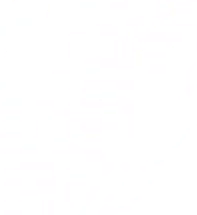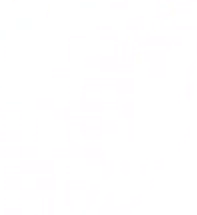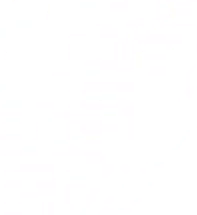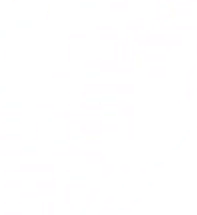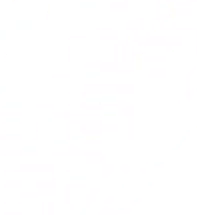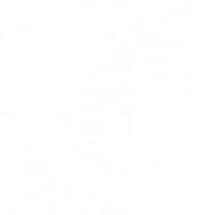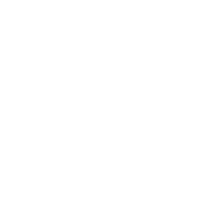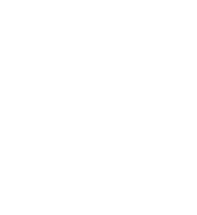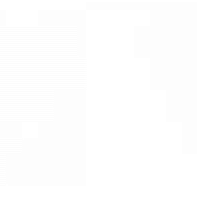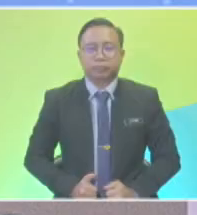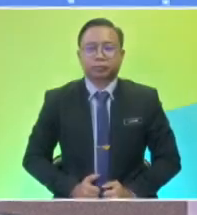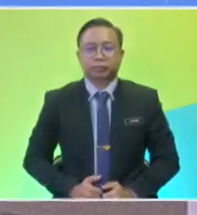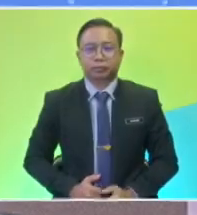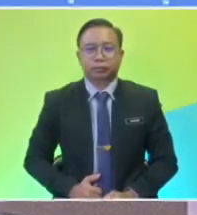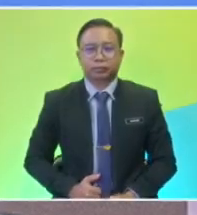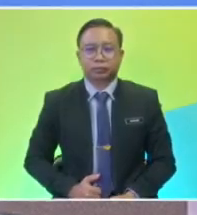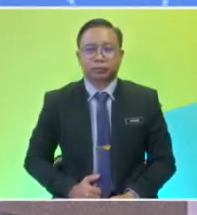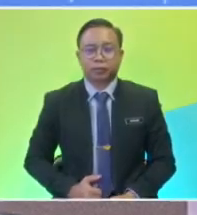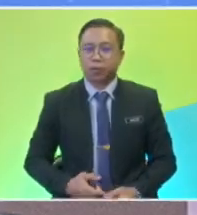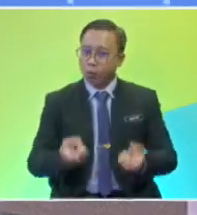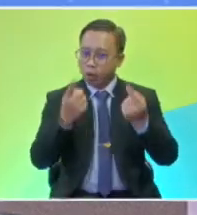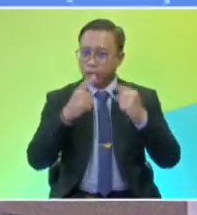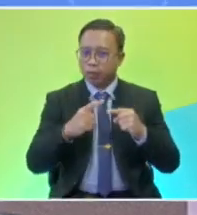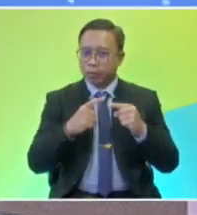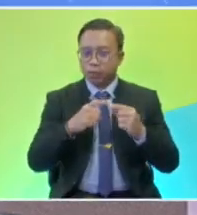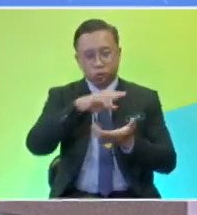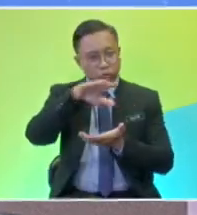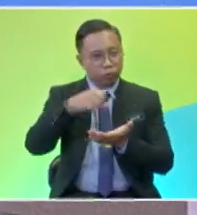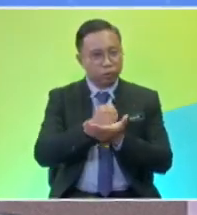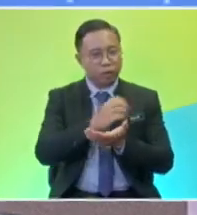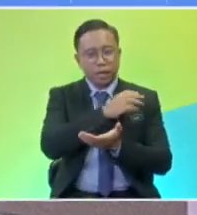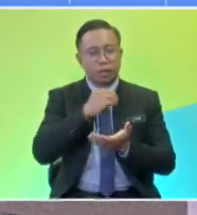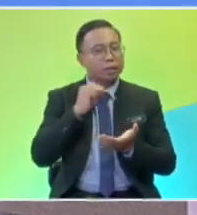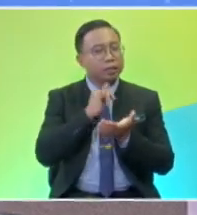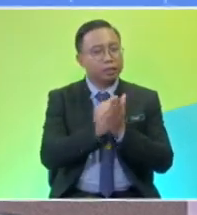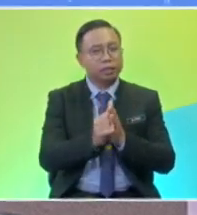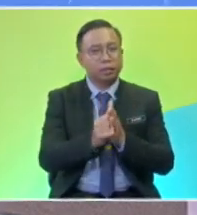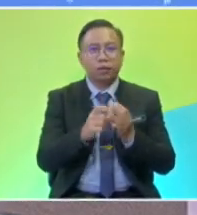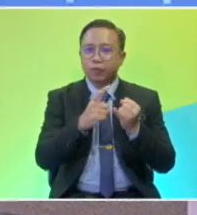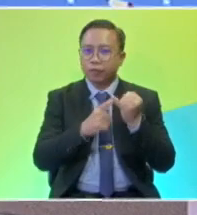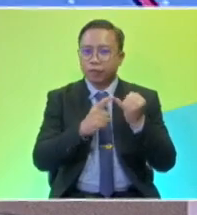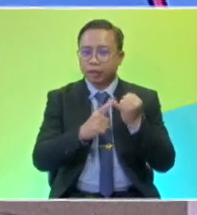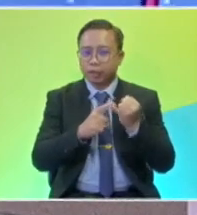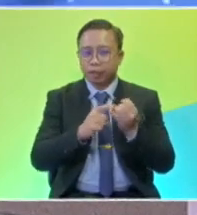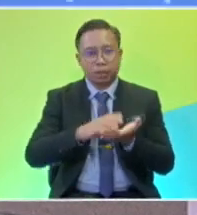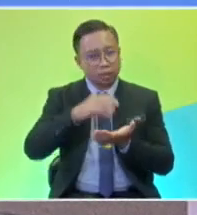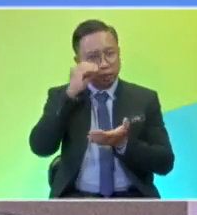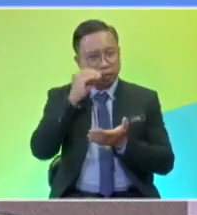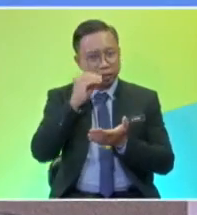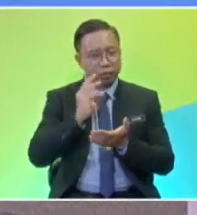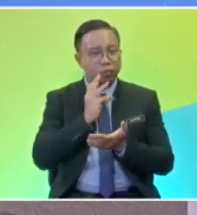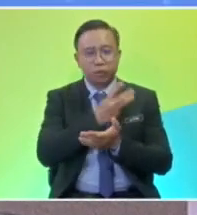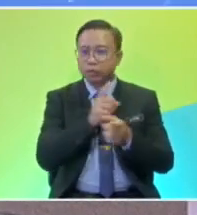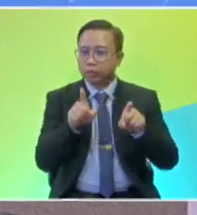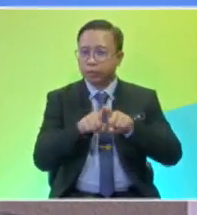TV KPM. Welcome back, everyone, and this is the final segment that we have with